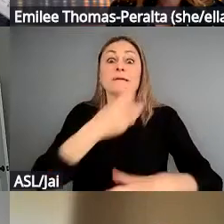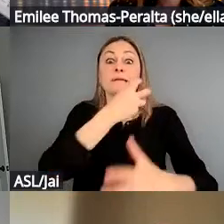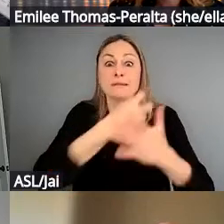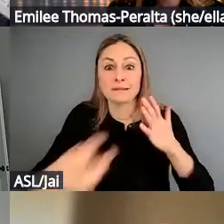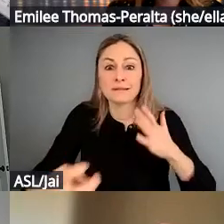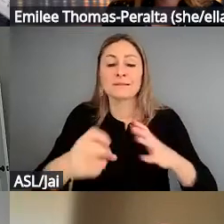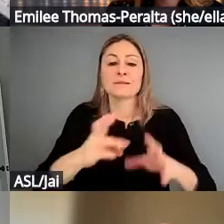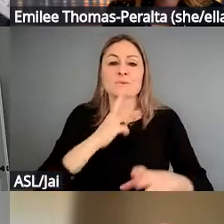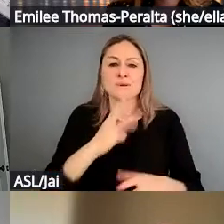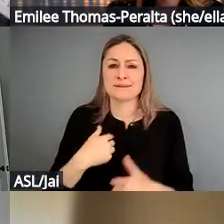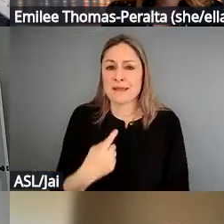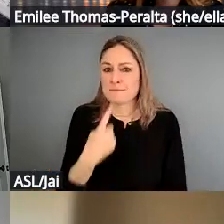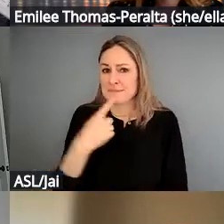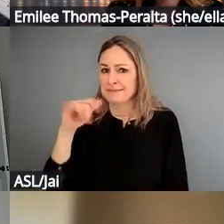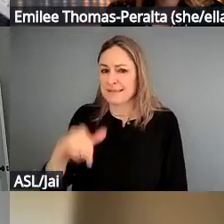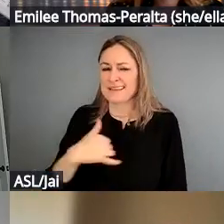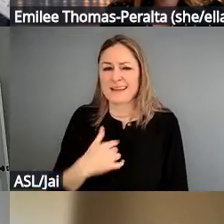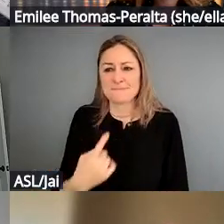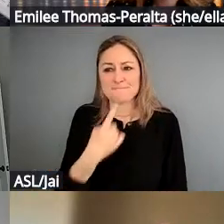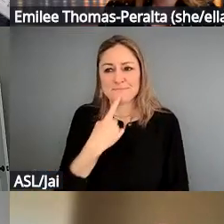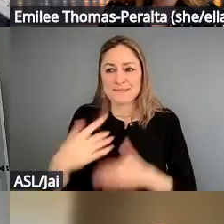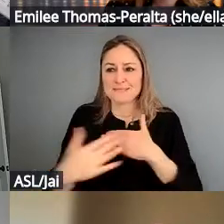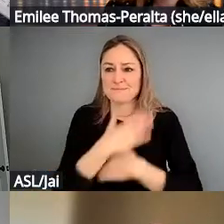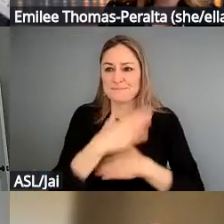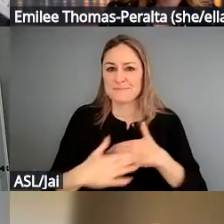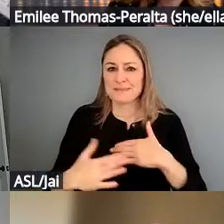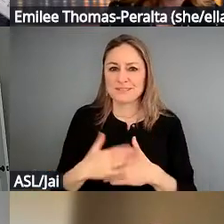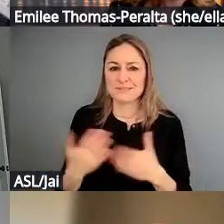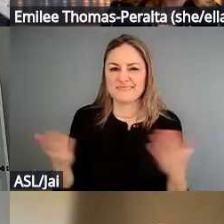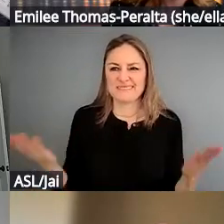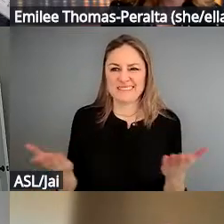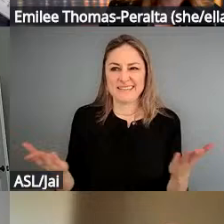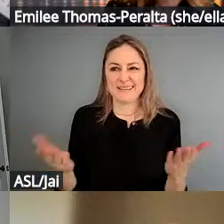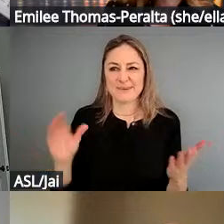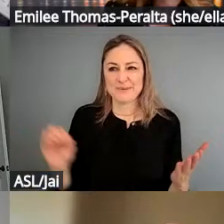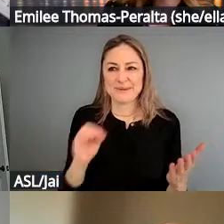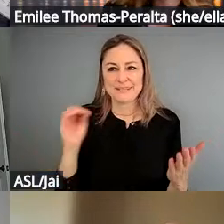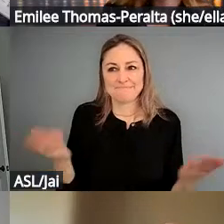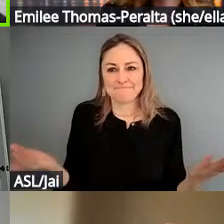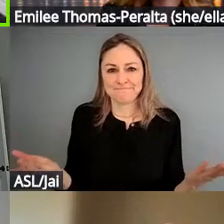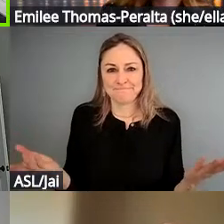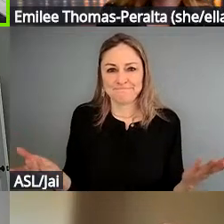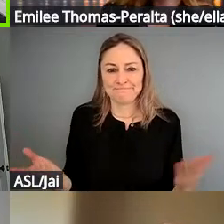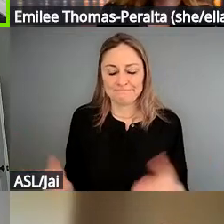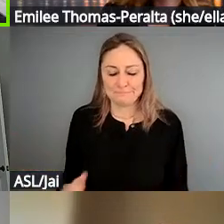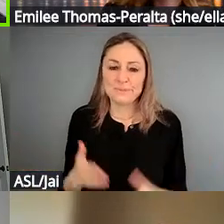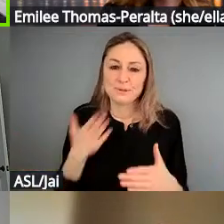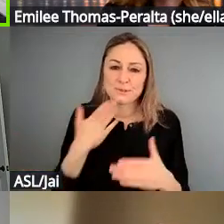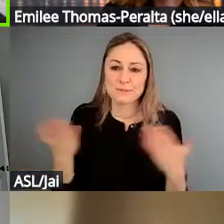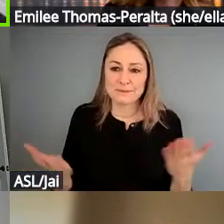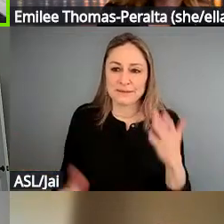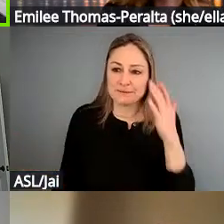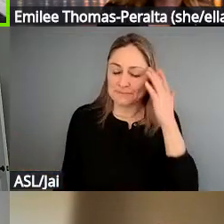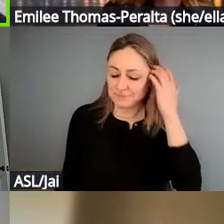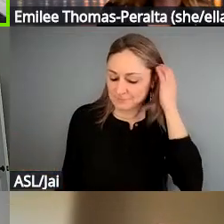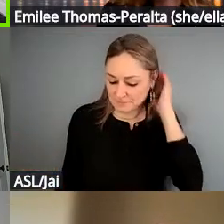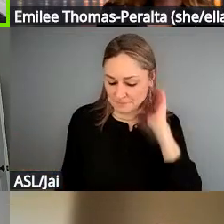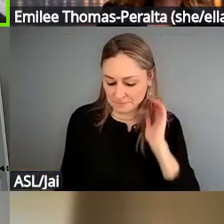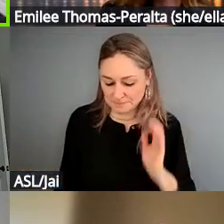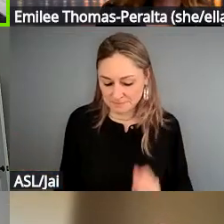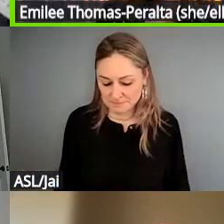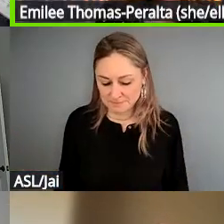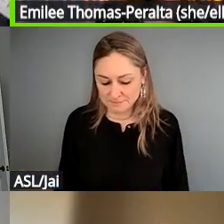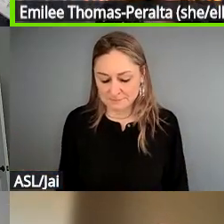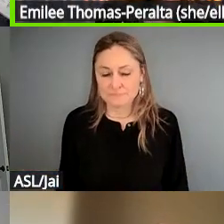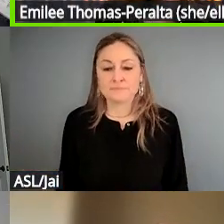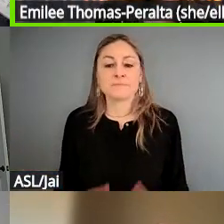miss that a lot. I miss the beaches compared to the coast here in Oregon. Good to be here. Thank you. Go to